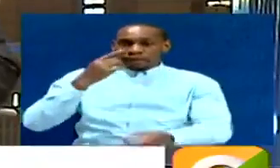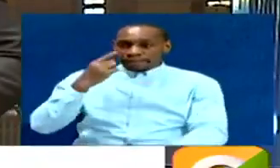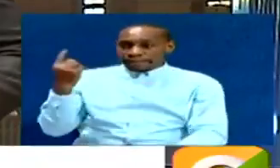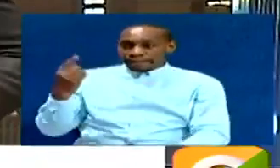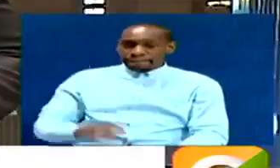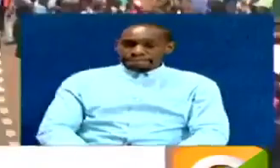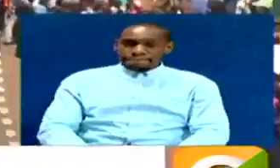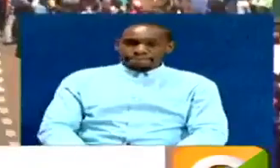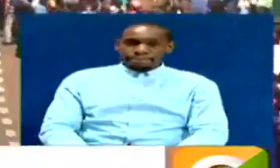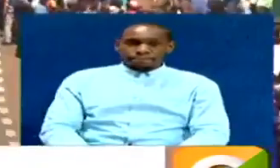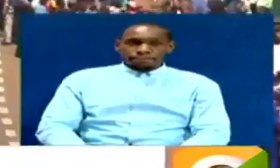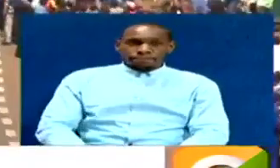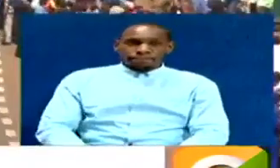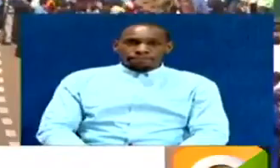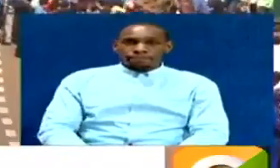details.